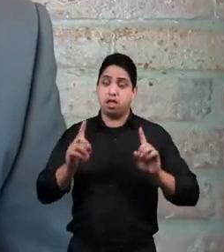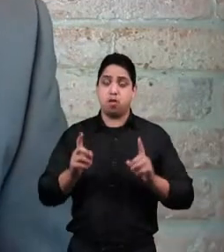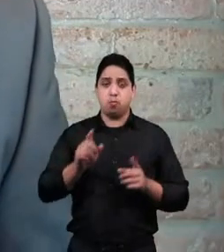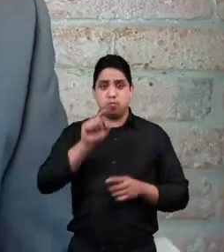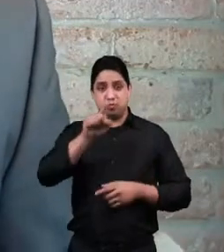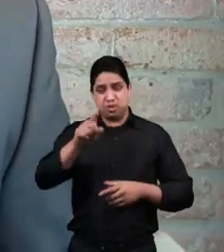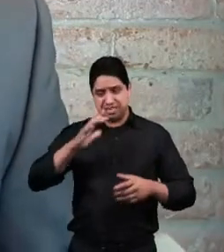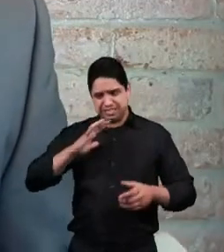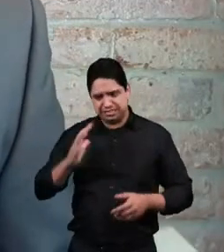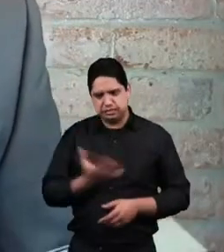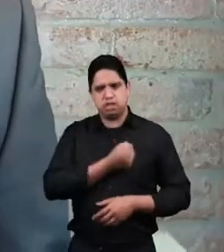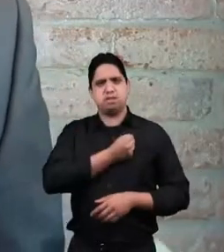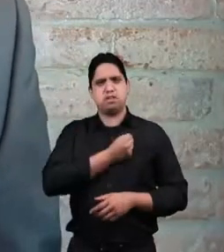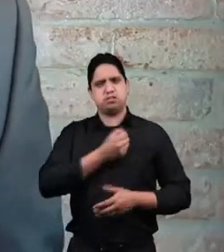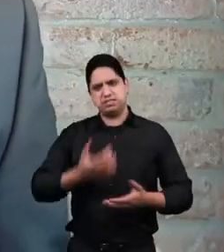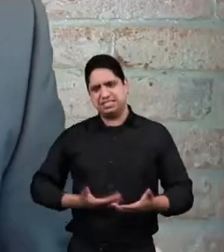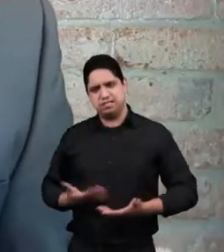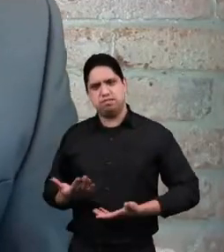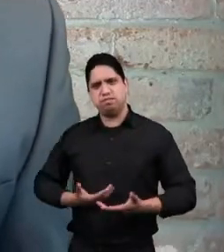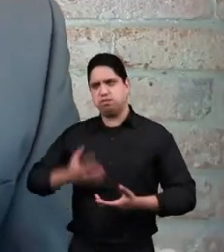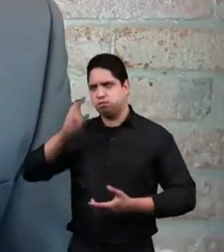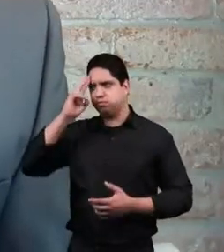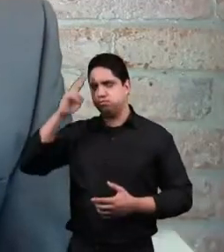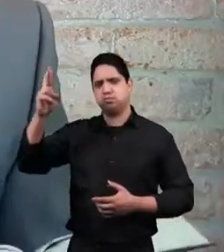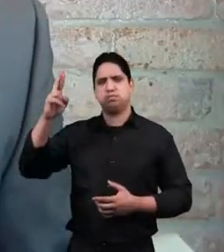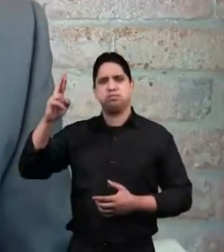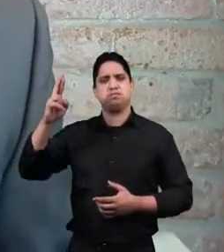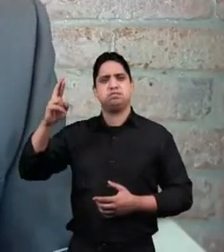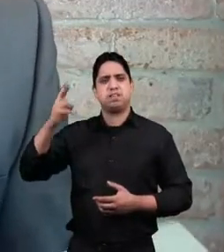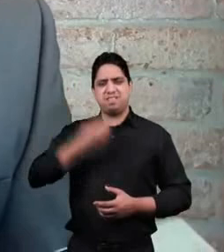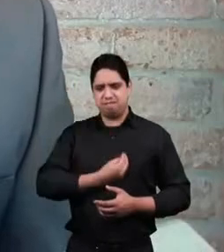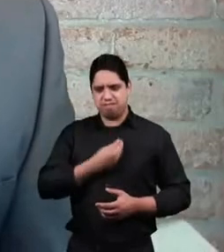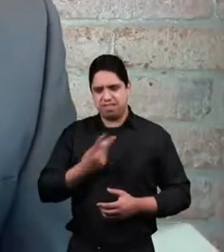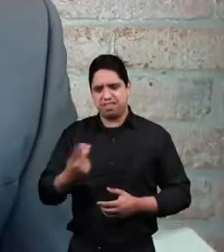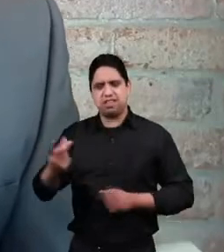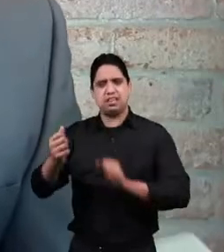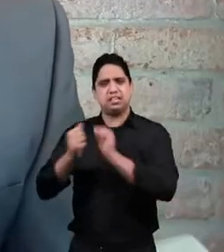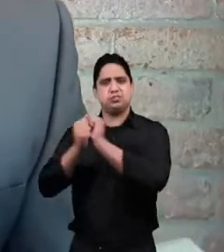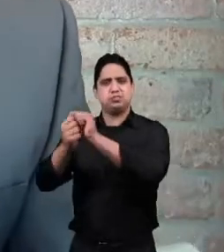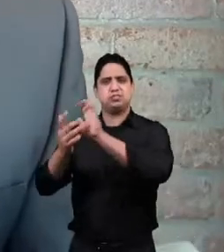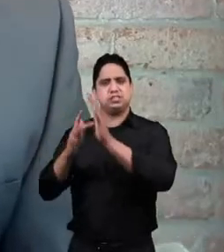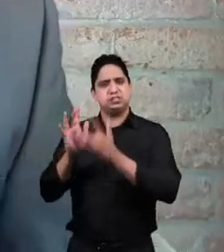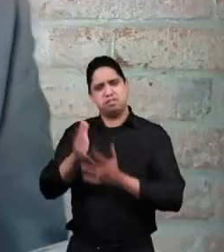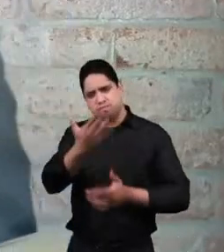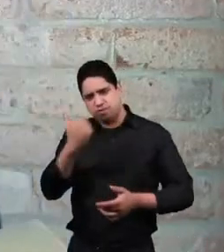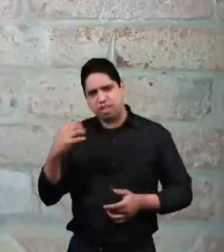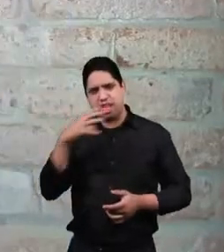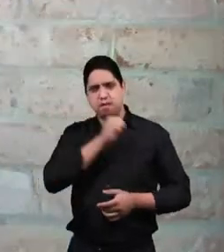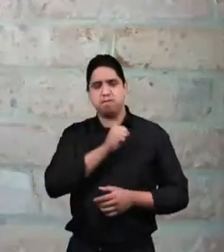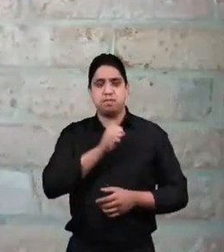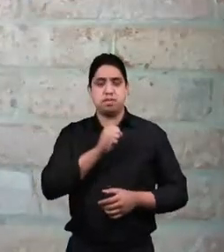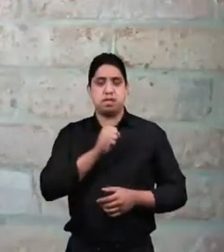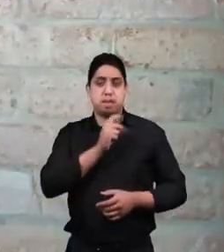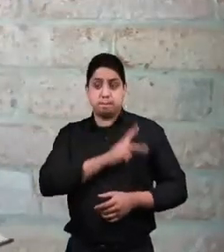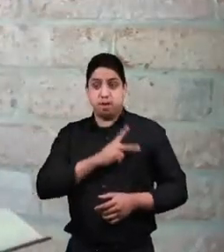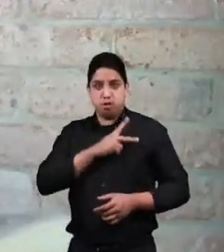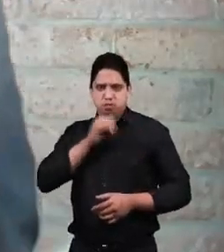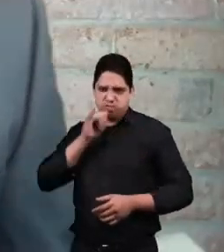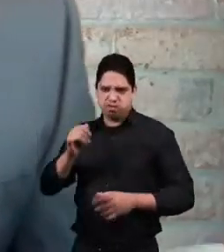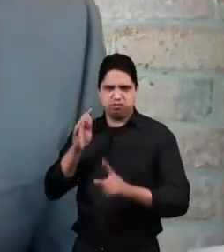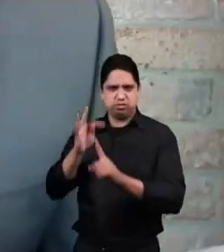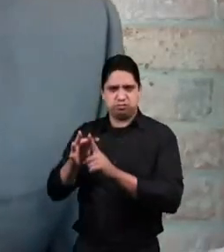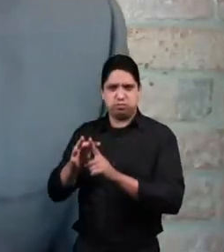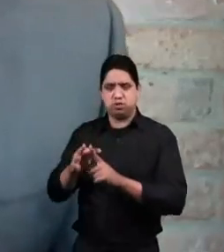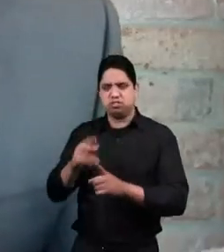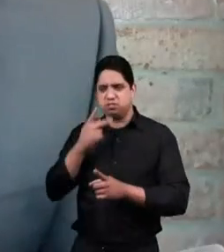Not this. An invitation to great salvation which is coming near. Come and seek to be with us